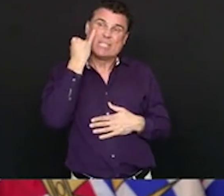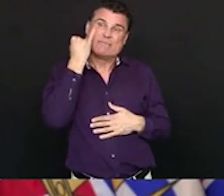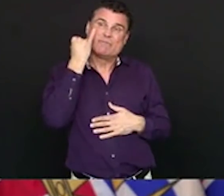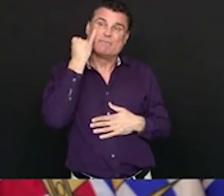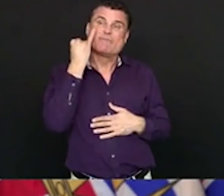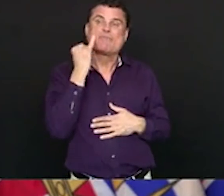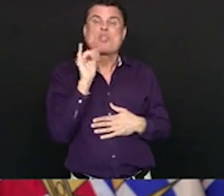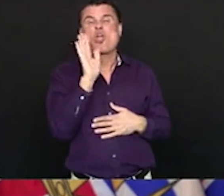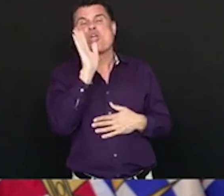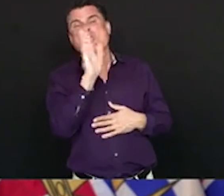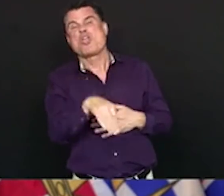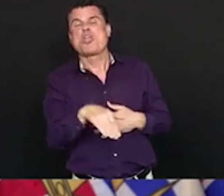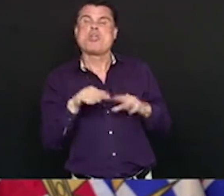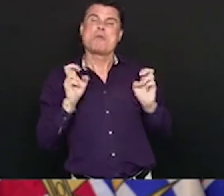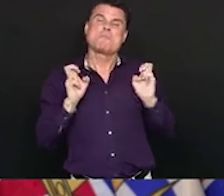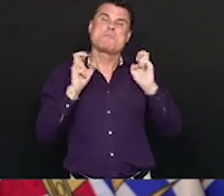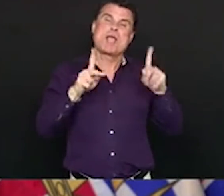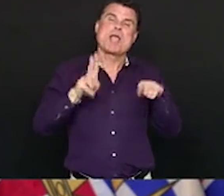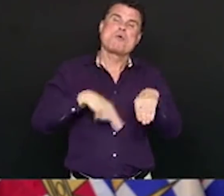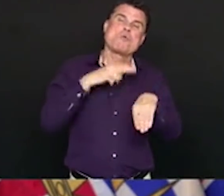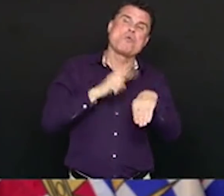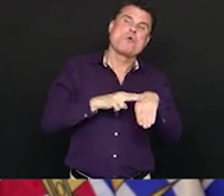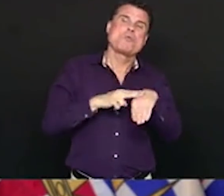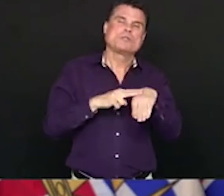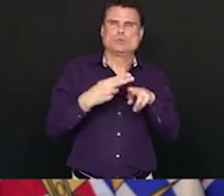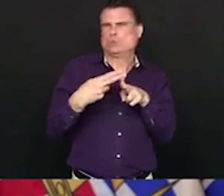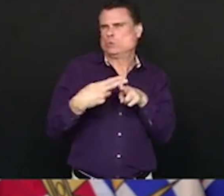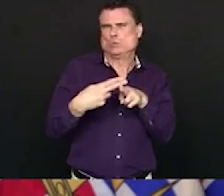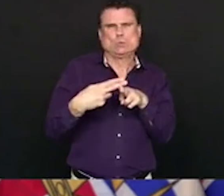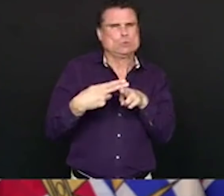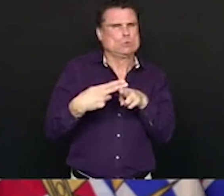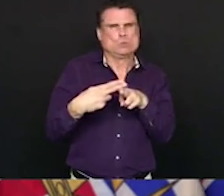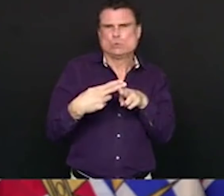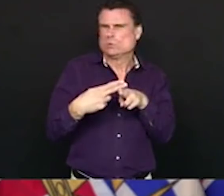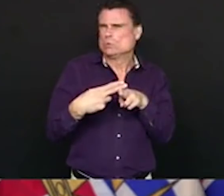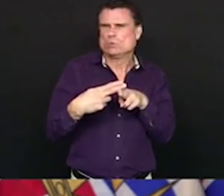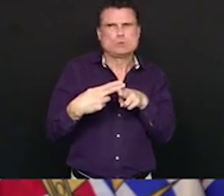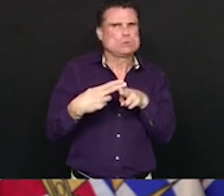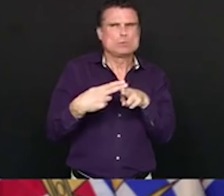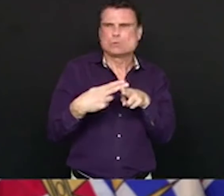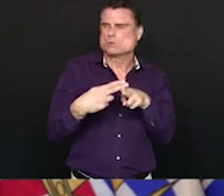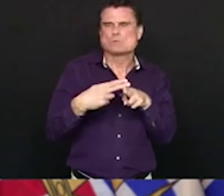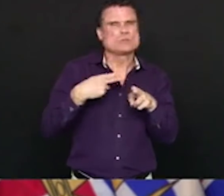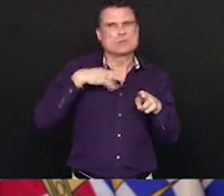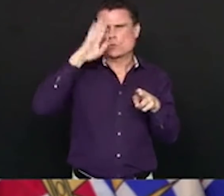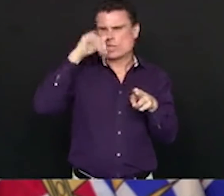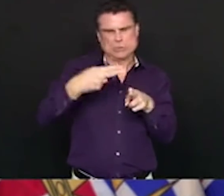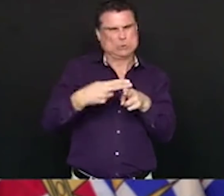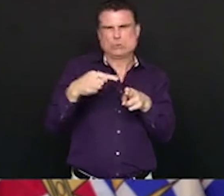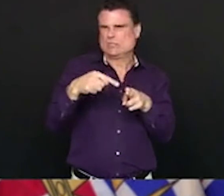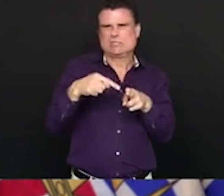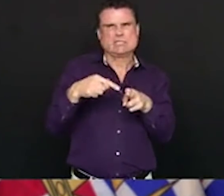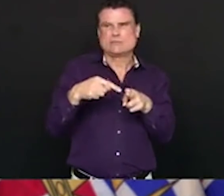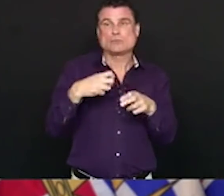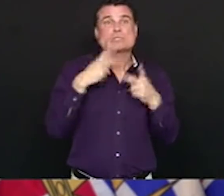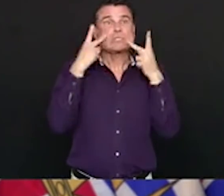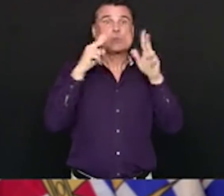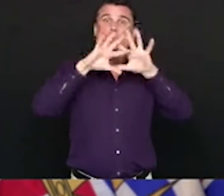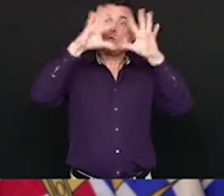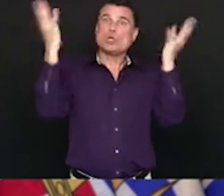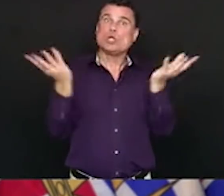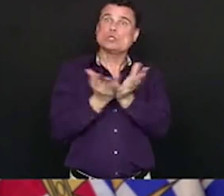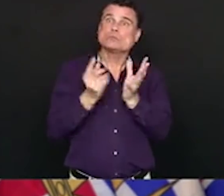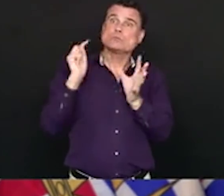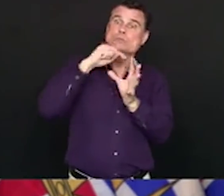of destruction and suffering that this has caused around the world. And I can't